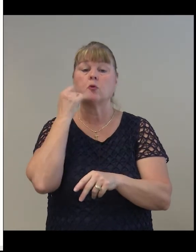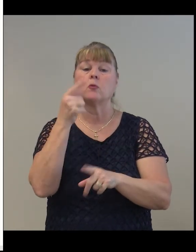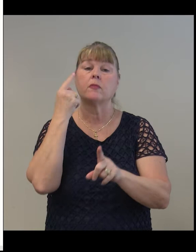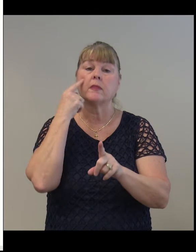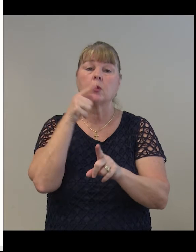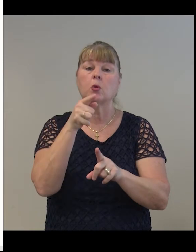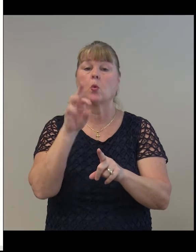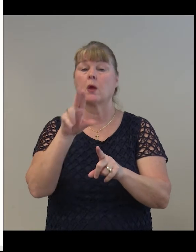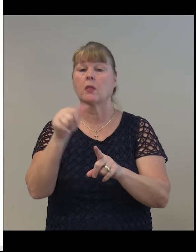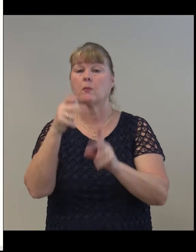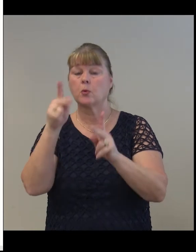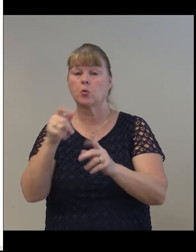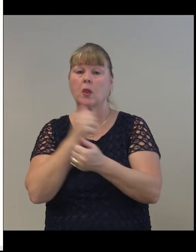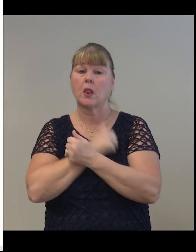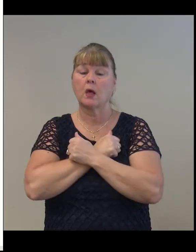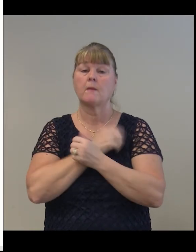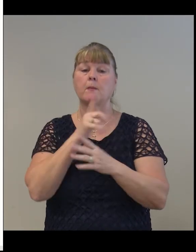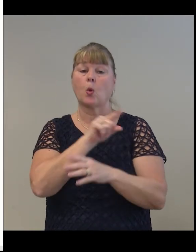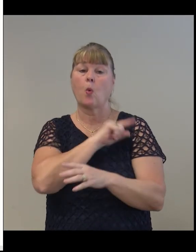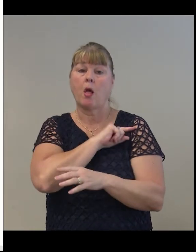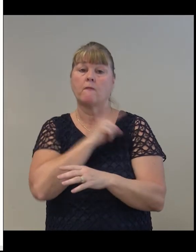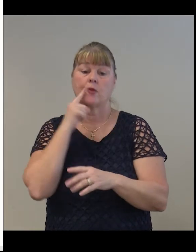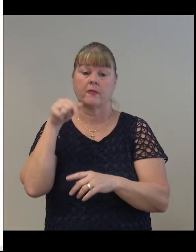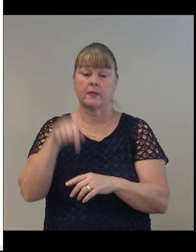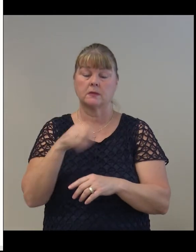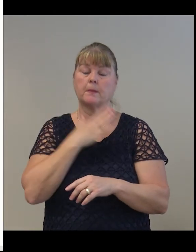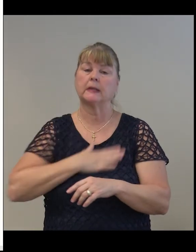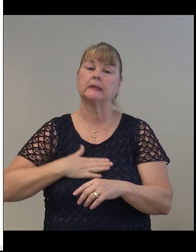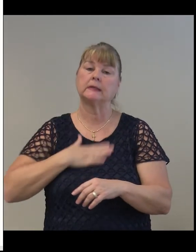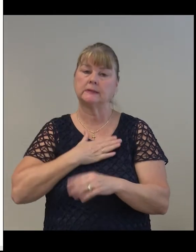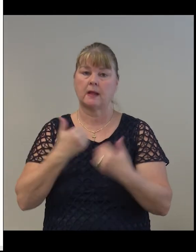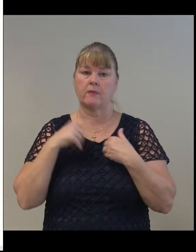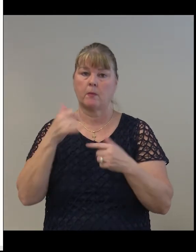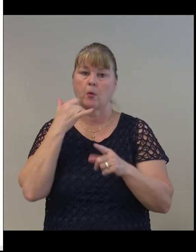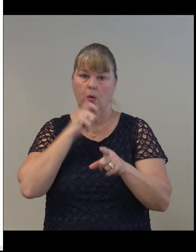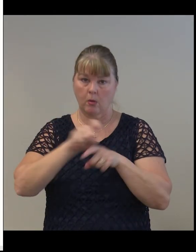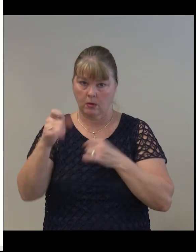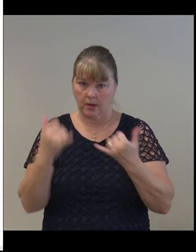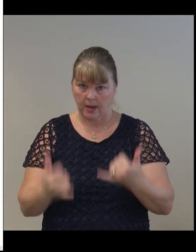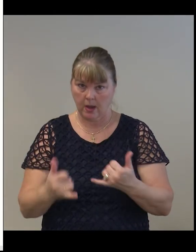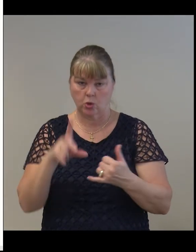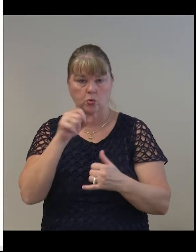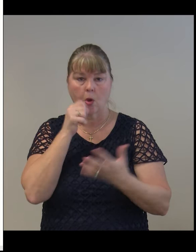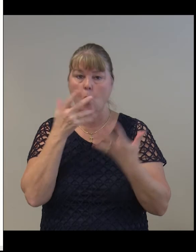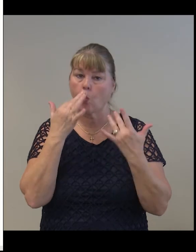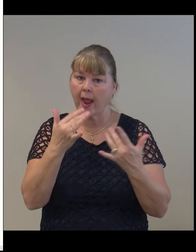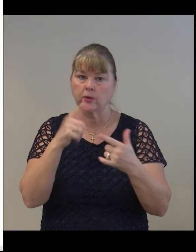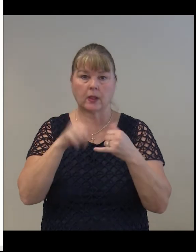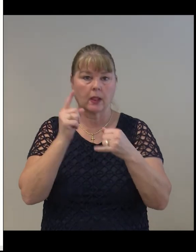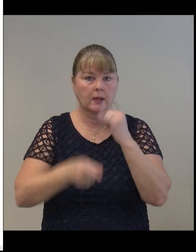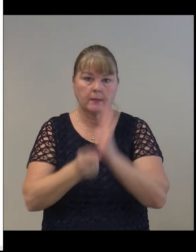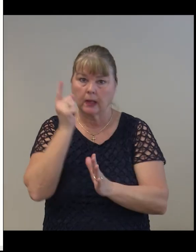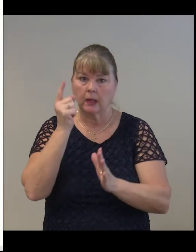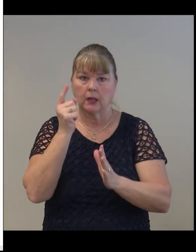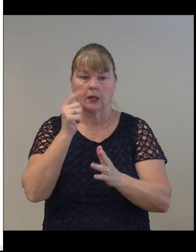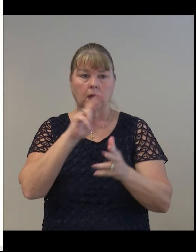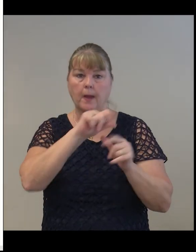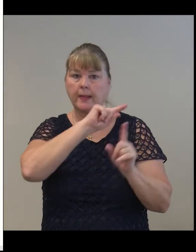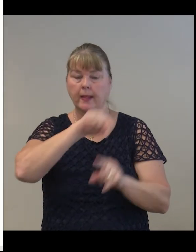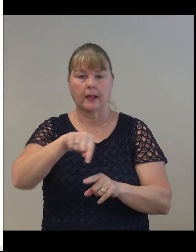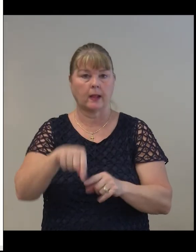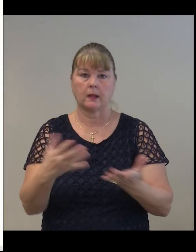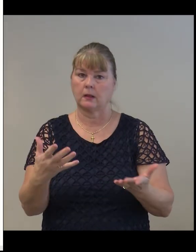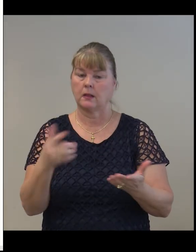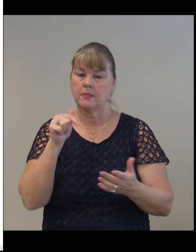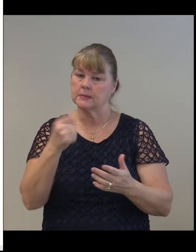If you think you or someone you love may qualify for this, please have them call now. Do not wait until a storm is